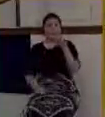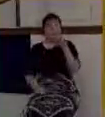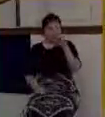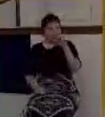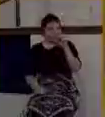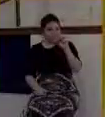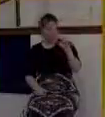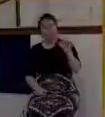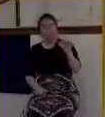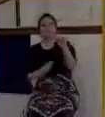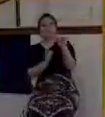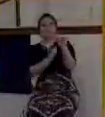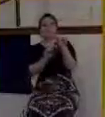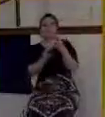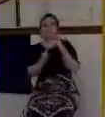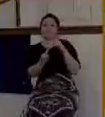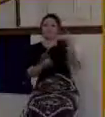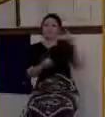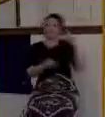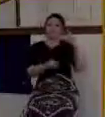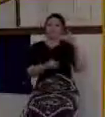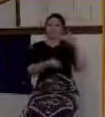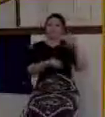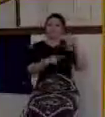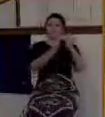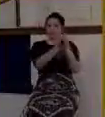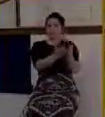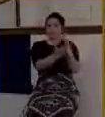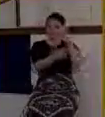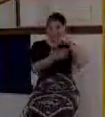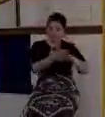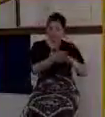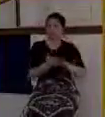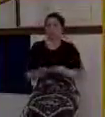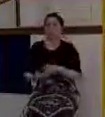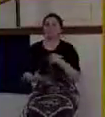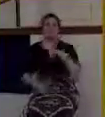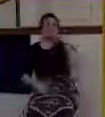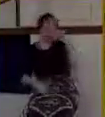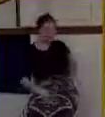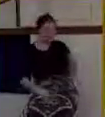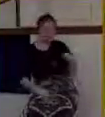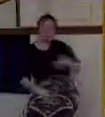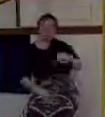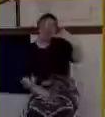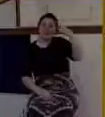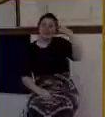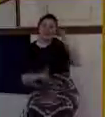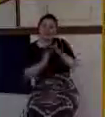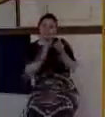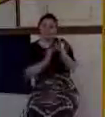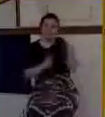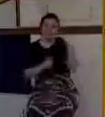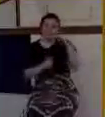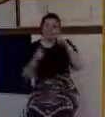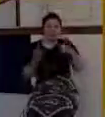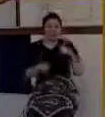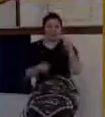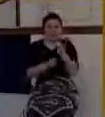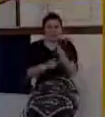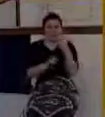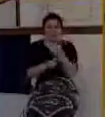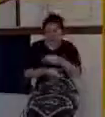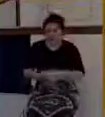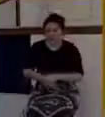the Bible, and they bring to him a question that they think that he cannot answer. Look at it. Look in verse 19. Master, Moses wrote